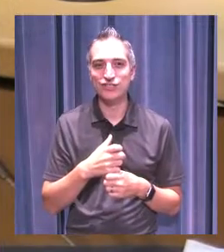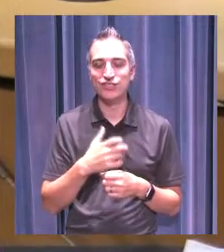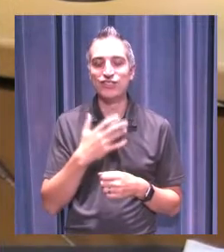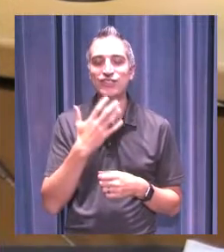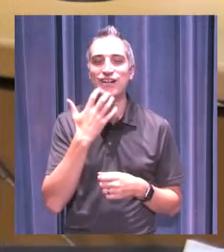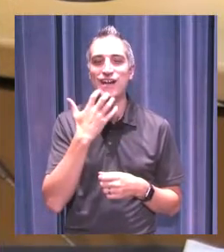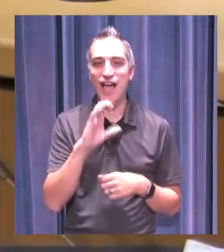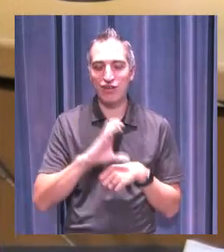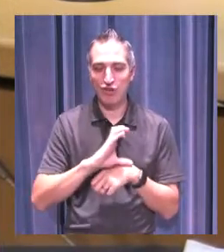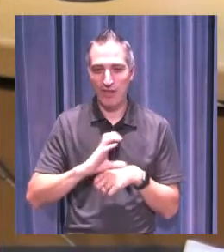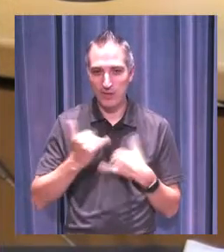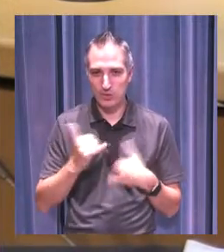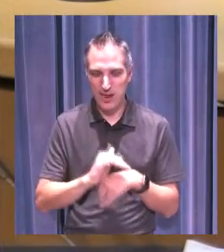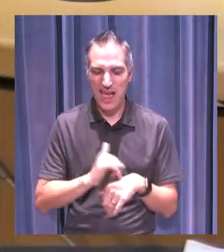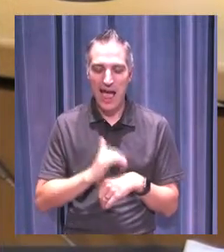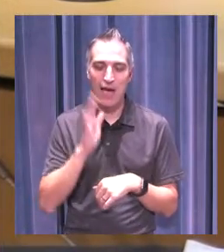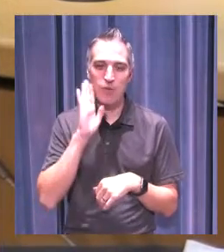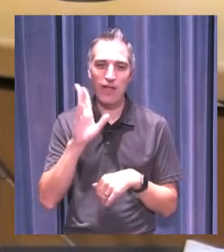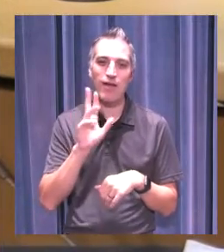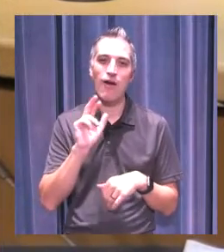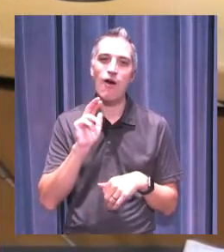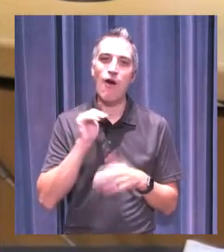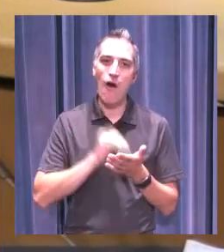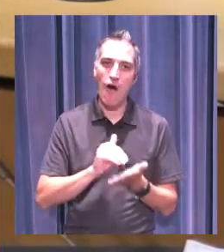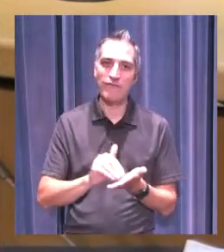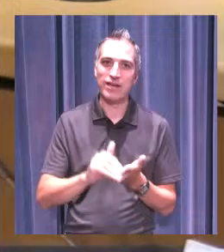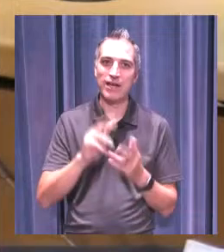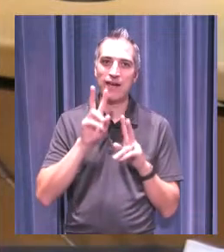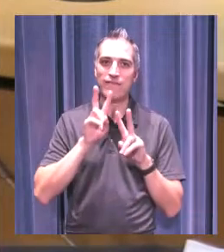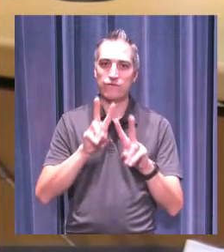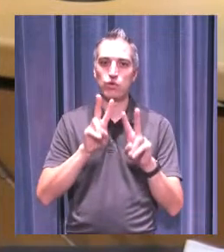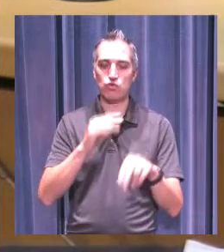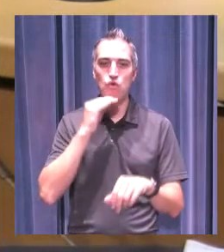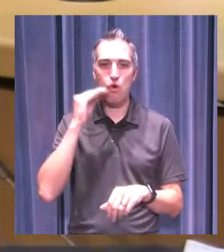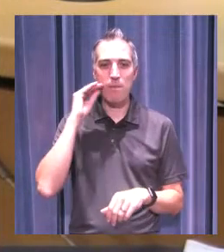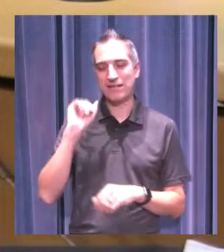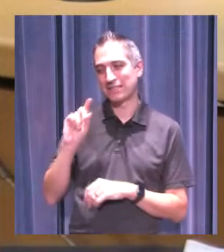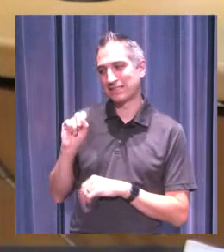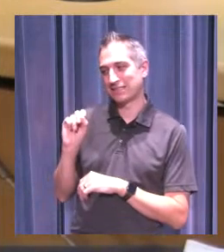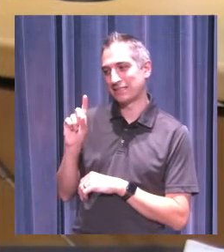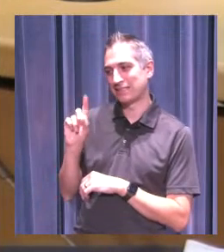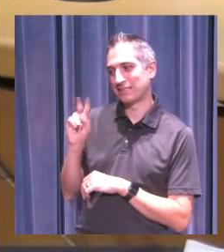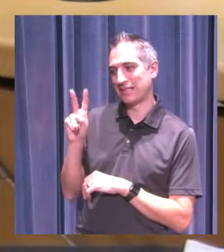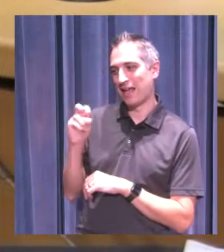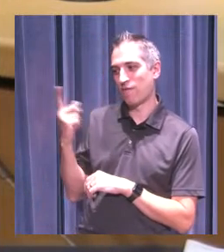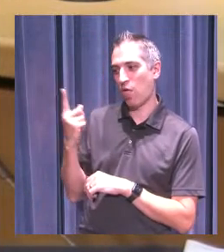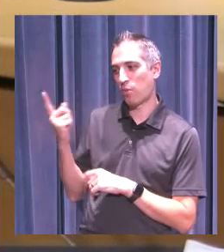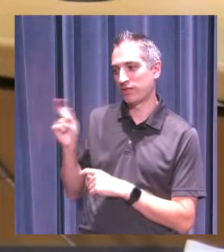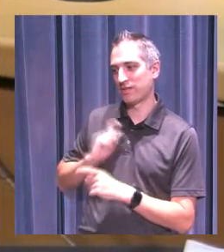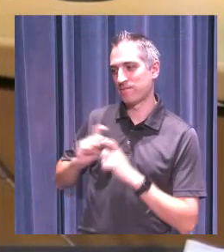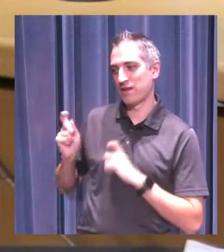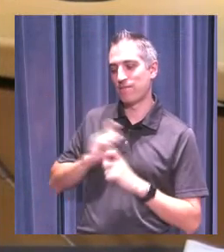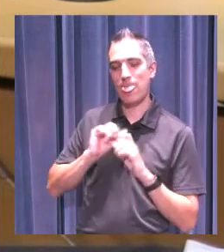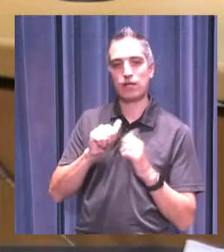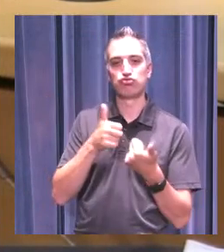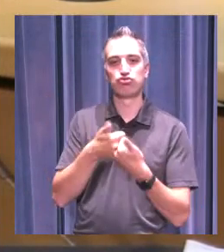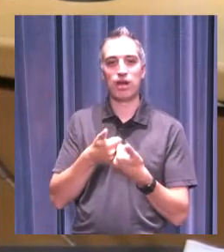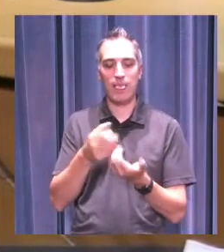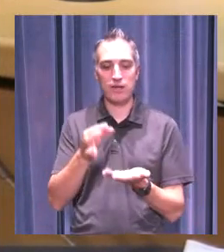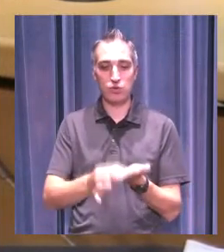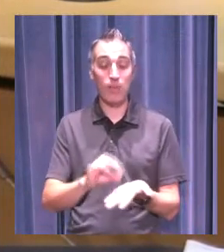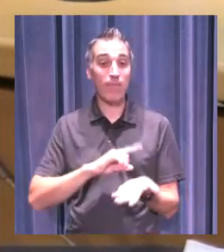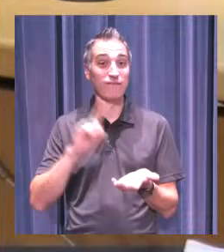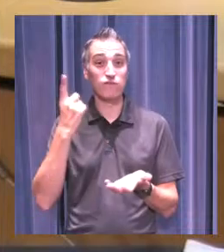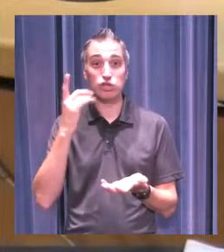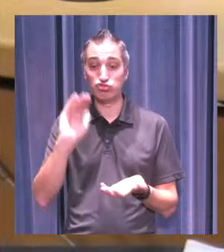small children quite often at funeral homes, and Dave has kept me in supply of these. The first child I did this